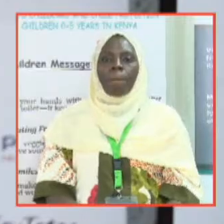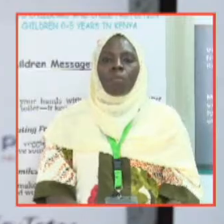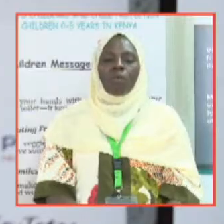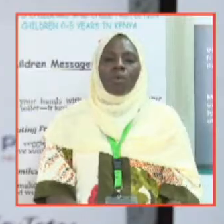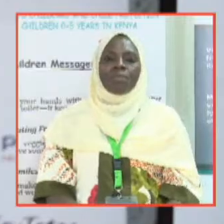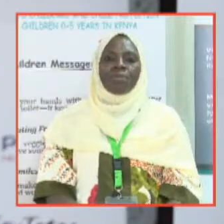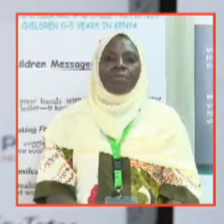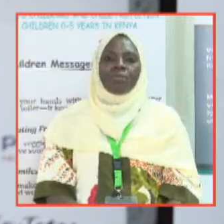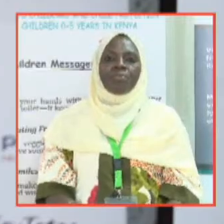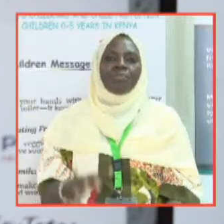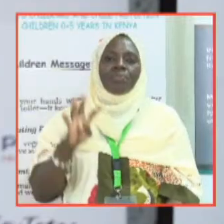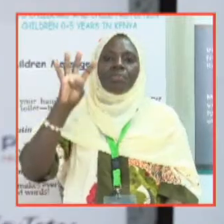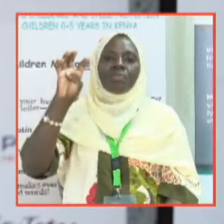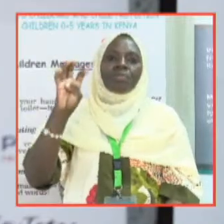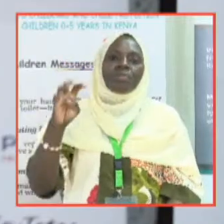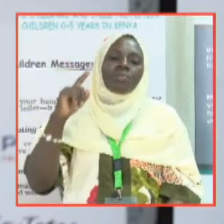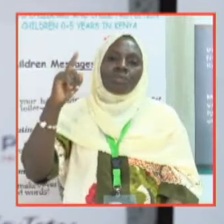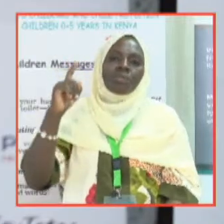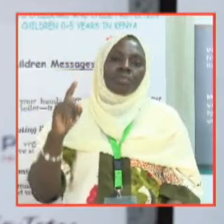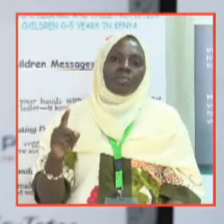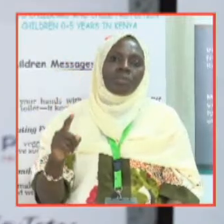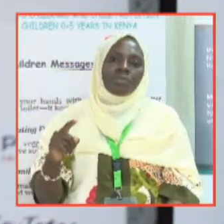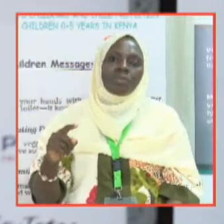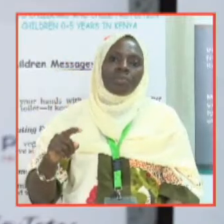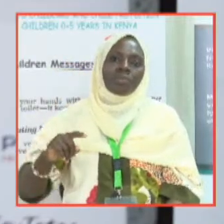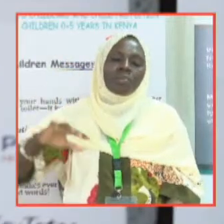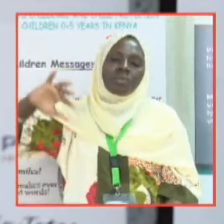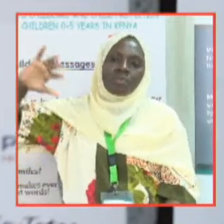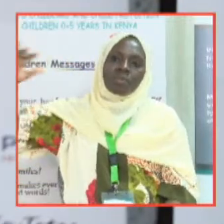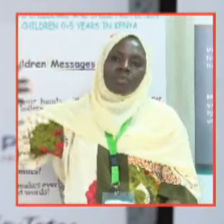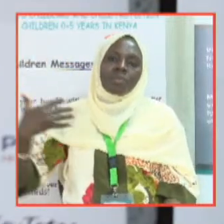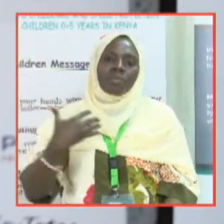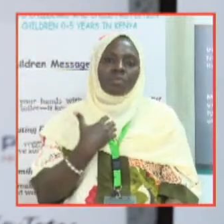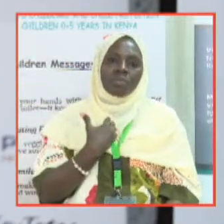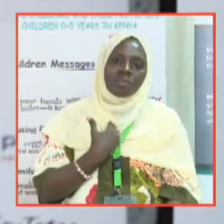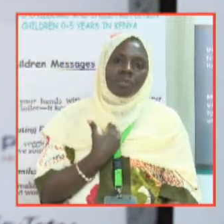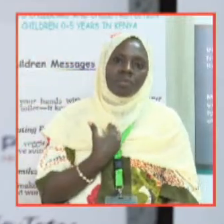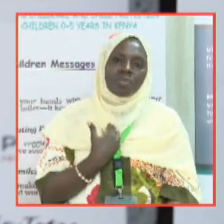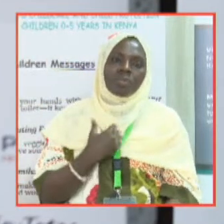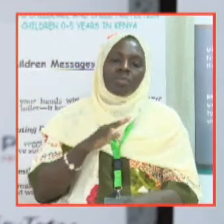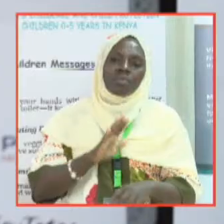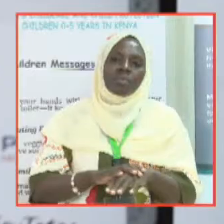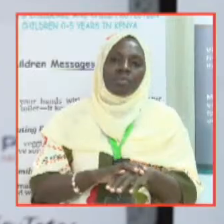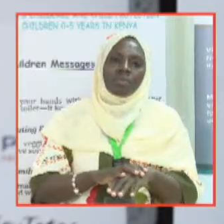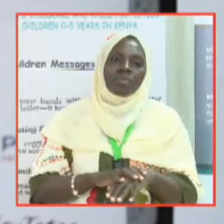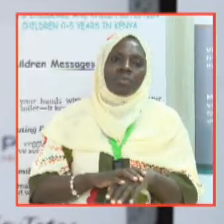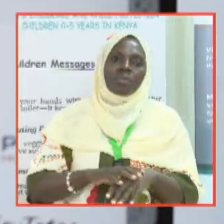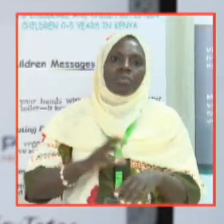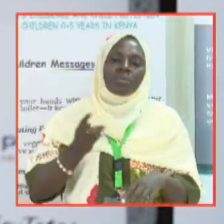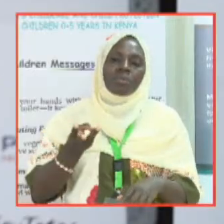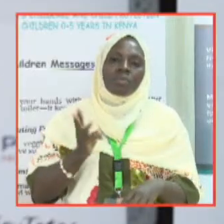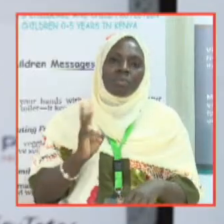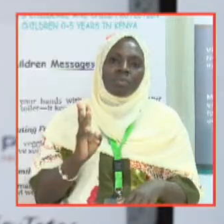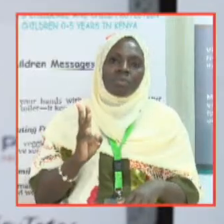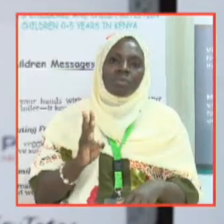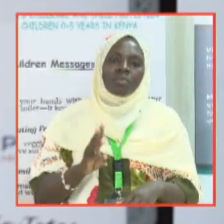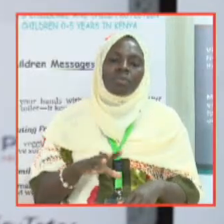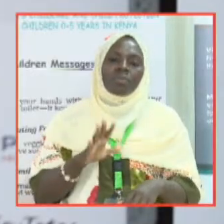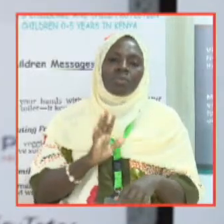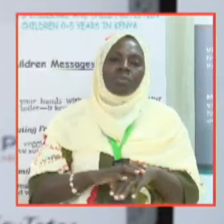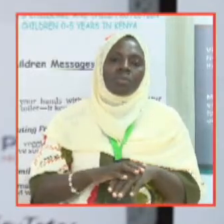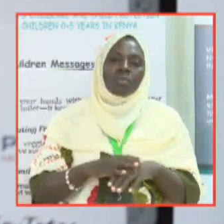40%, counties have a plan to ensure safe water, sanitation, and hygiene, while the rest do not